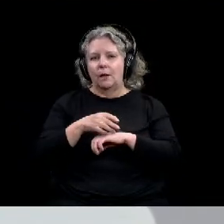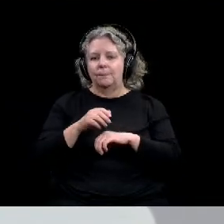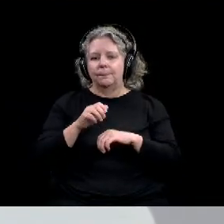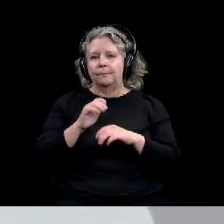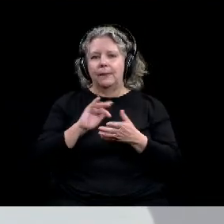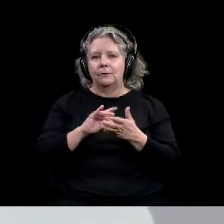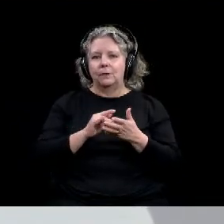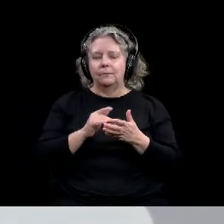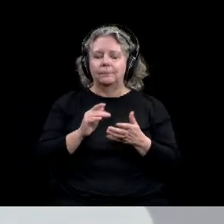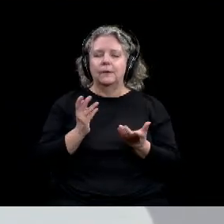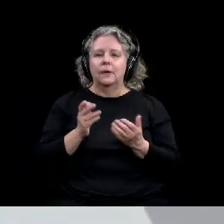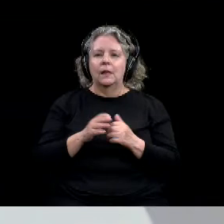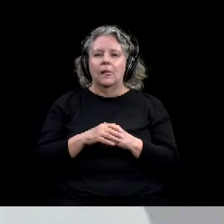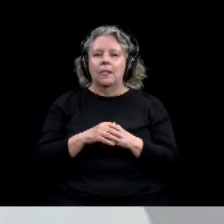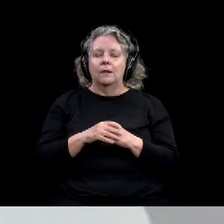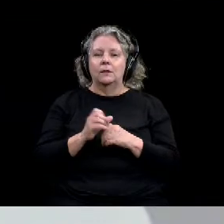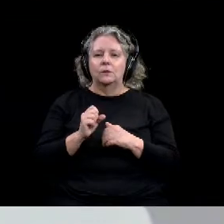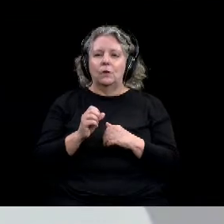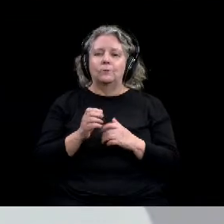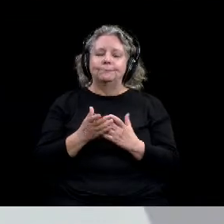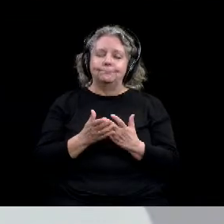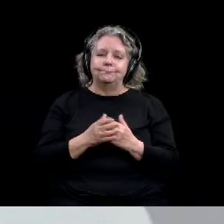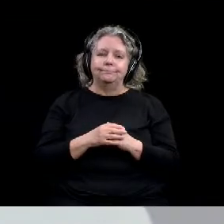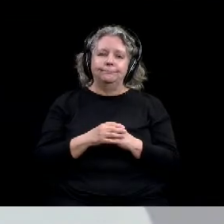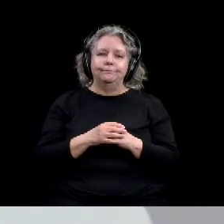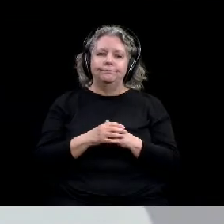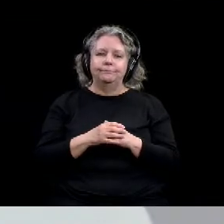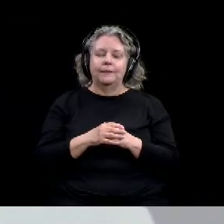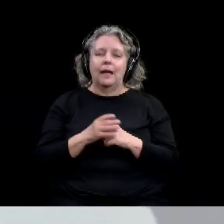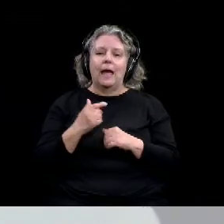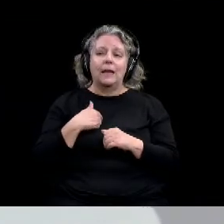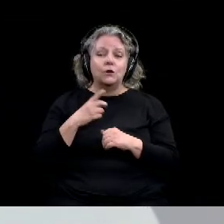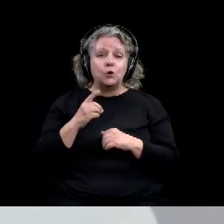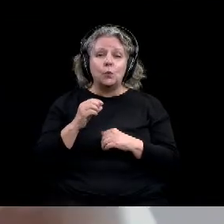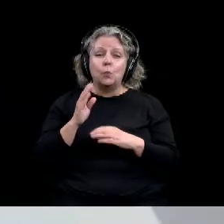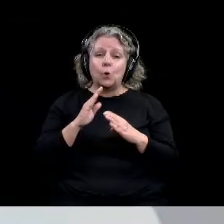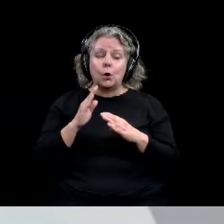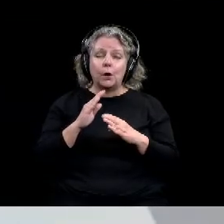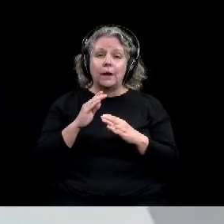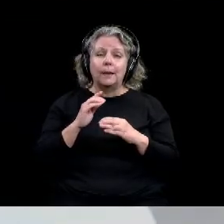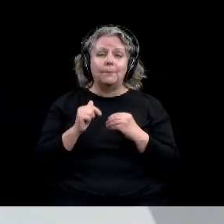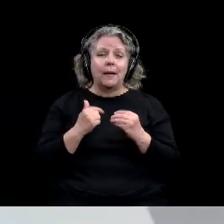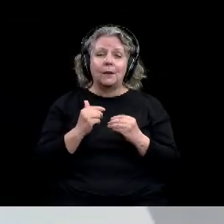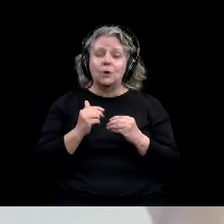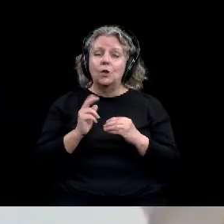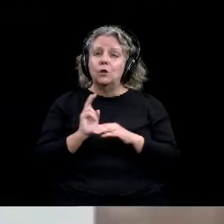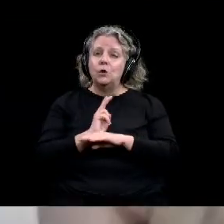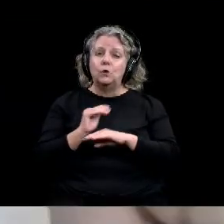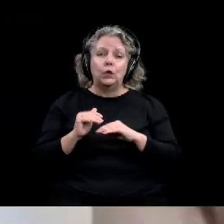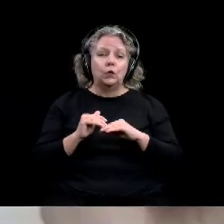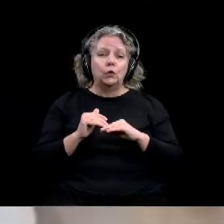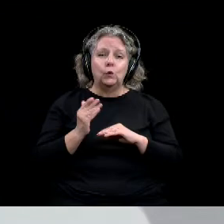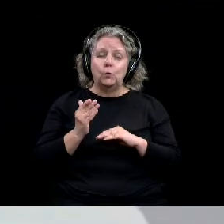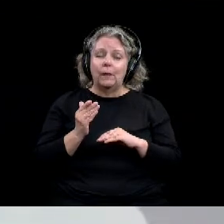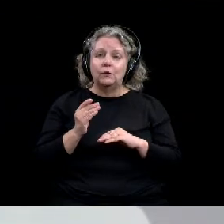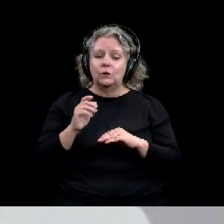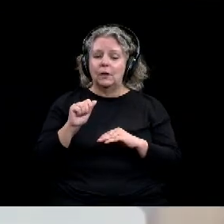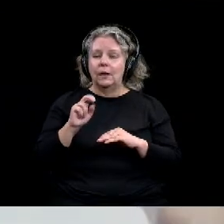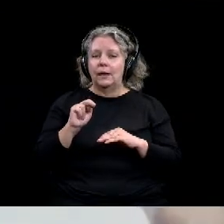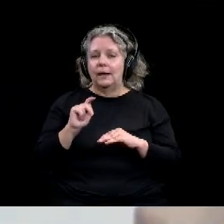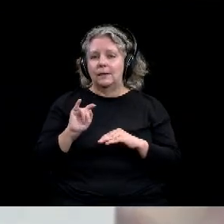So I do worry some about overuse of antibiotics. As we've mentioned before, there are